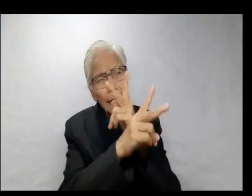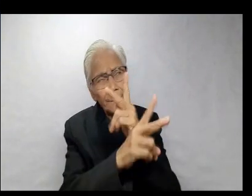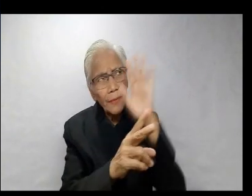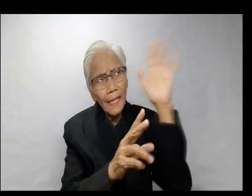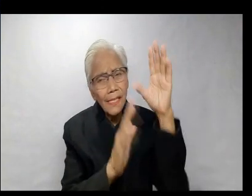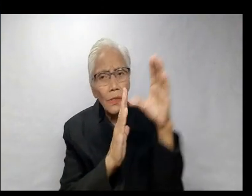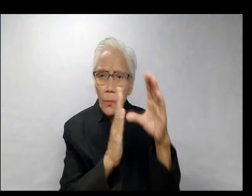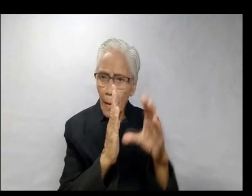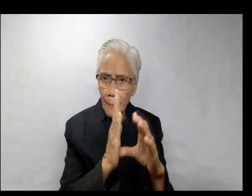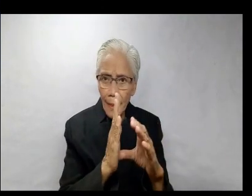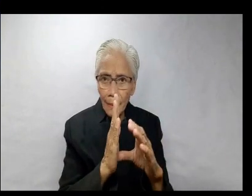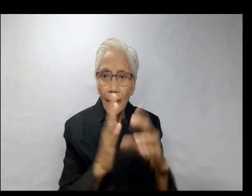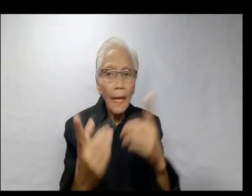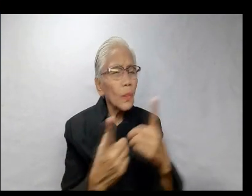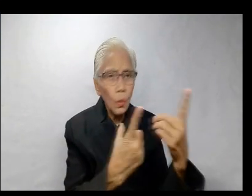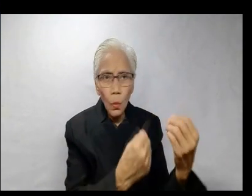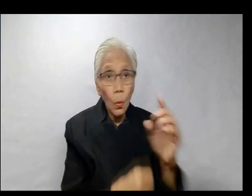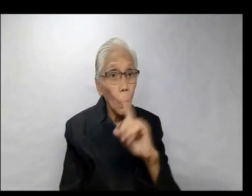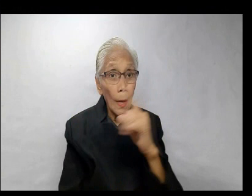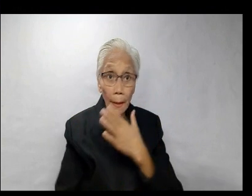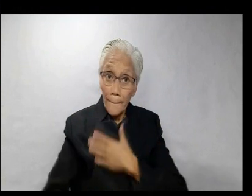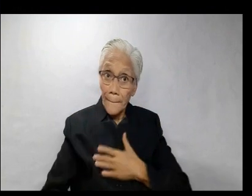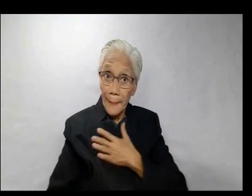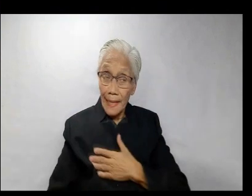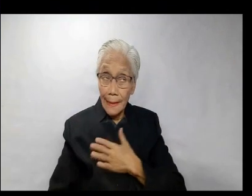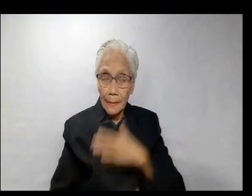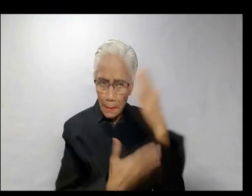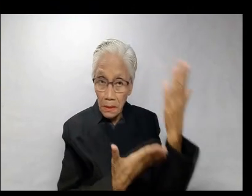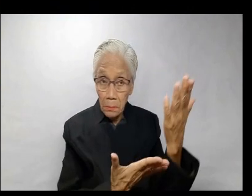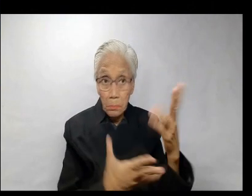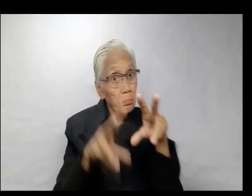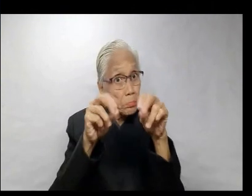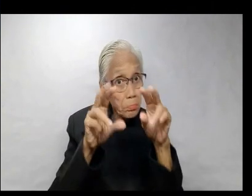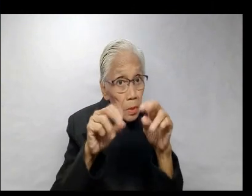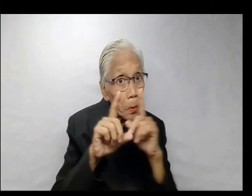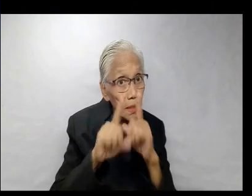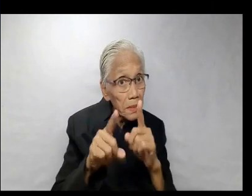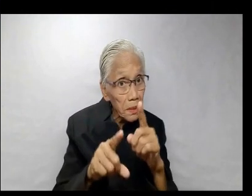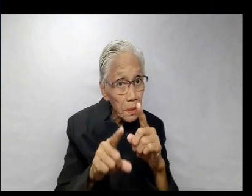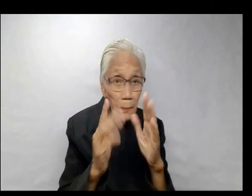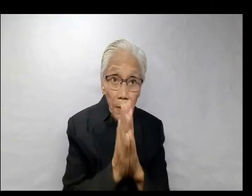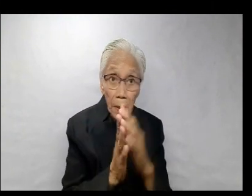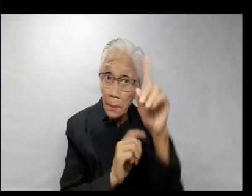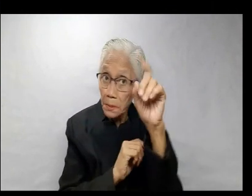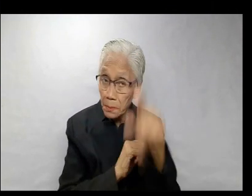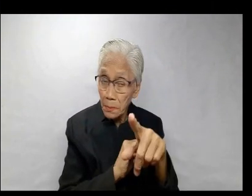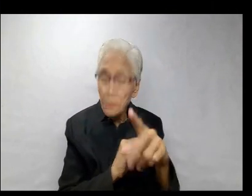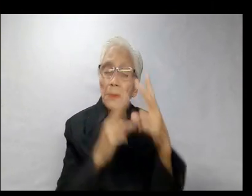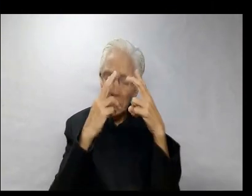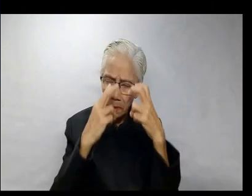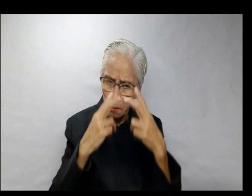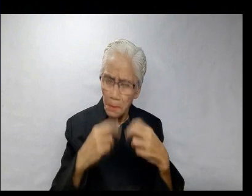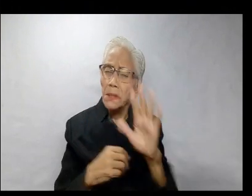His commandments and do what pleases Him. No answered prayers baka mo? Examine